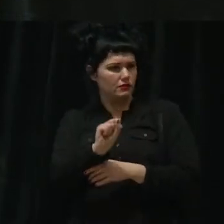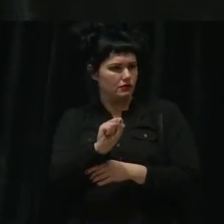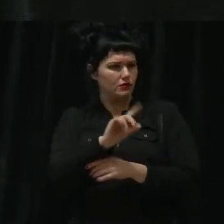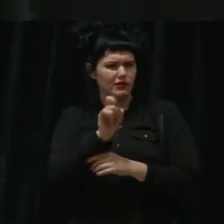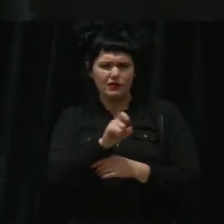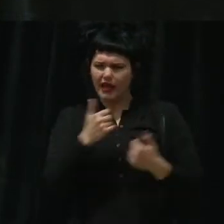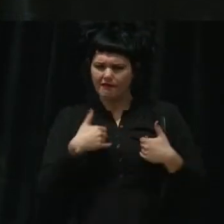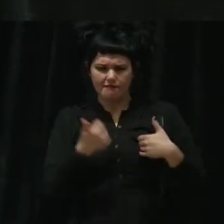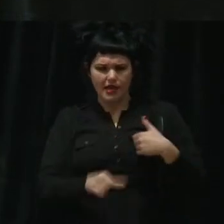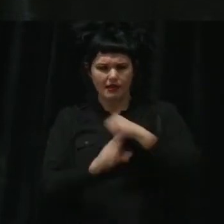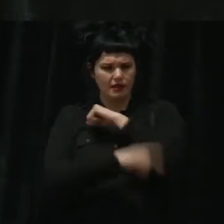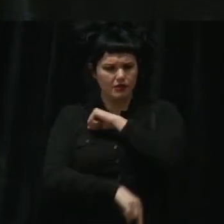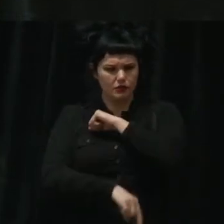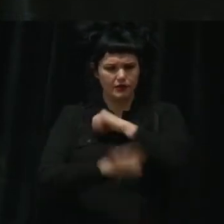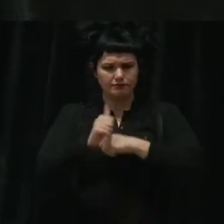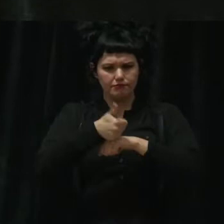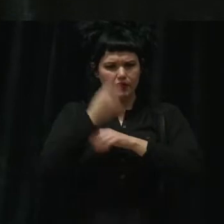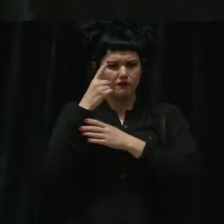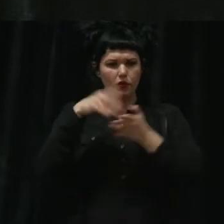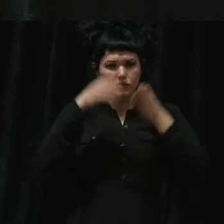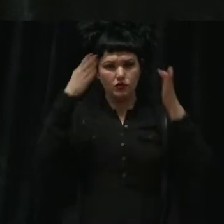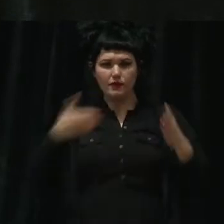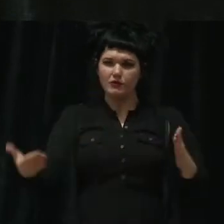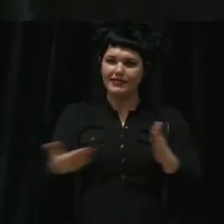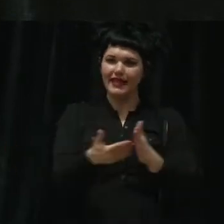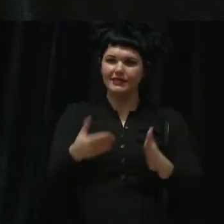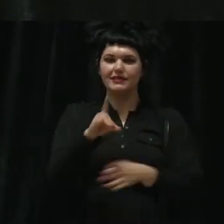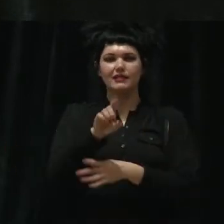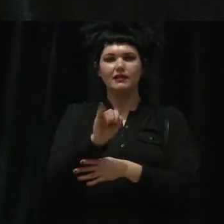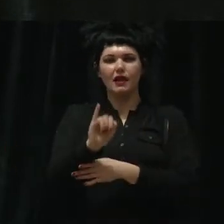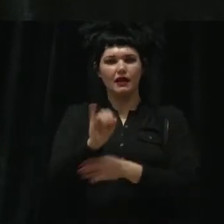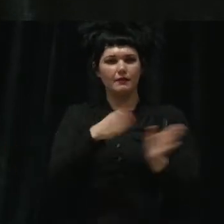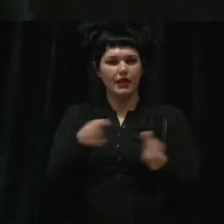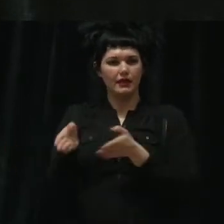consequences put in place for a student that goes against a DEI plan?